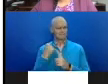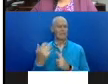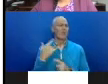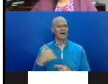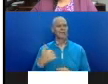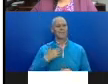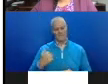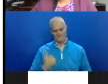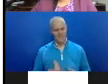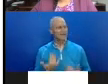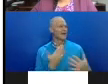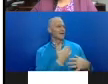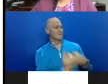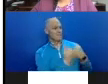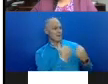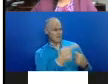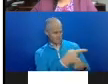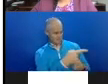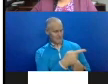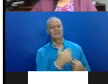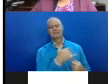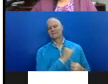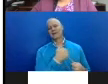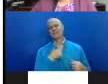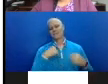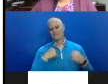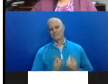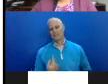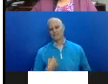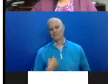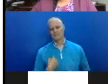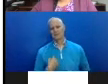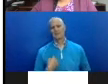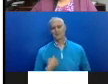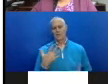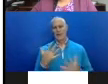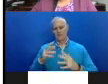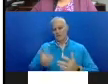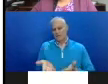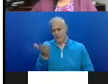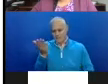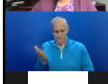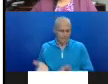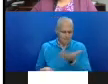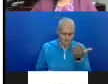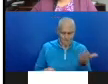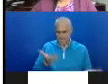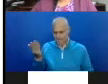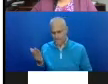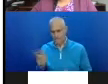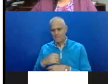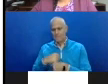responsible for their partner's violence. There's a whole trauma piece there that needs to be unpacked, where she could be clear